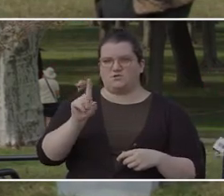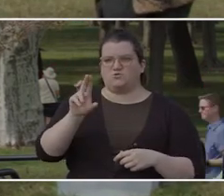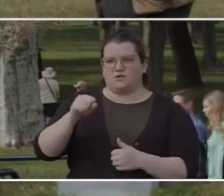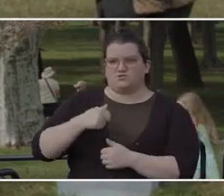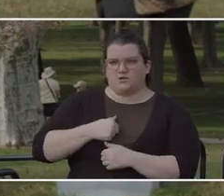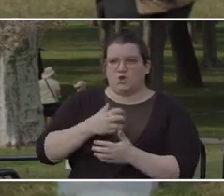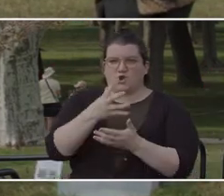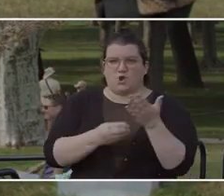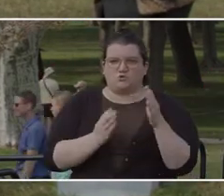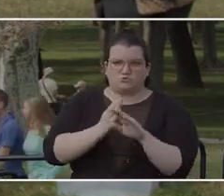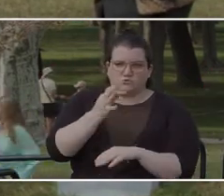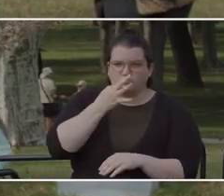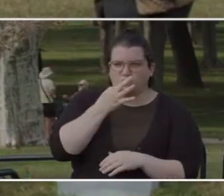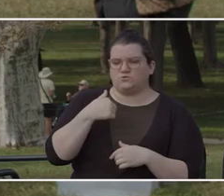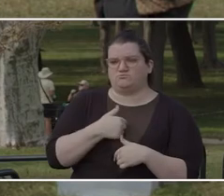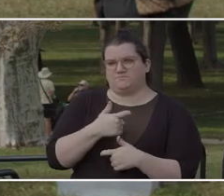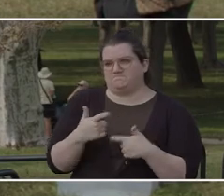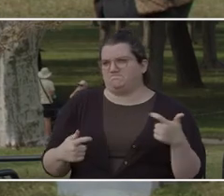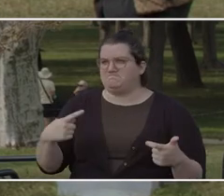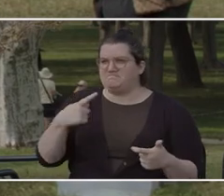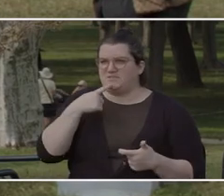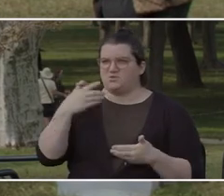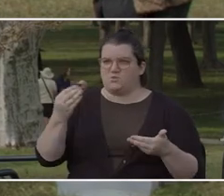Gone too soon and greatly missed. Welcome home, sir.